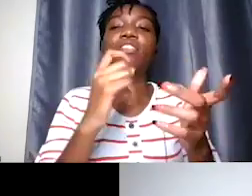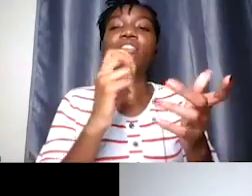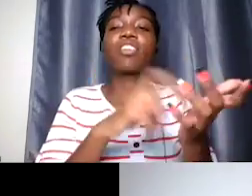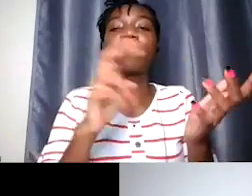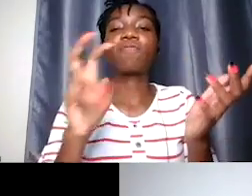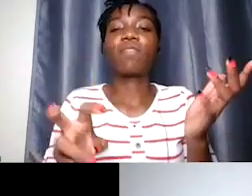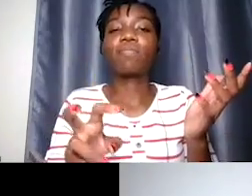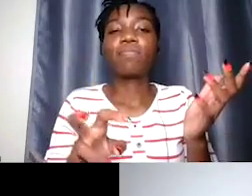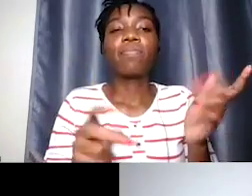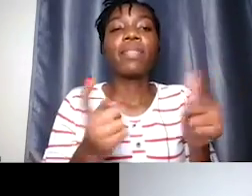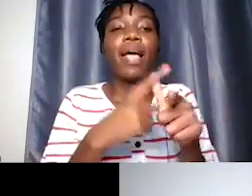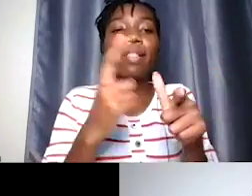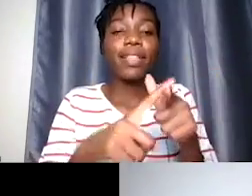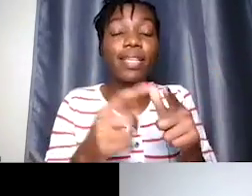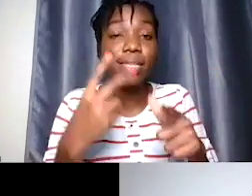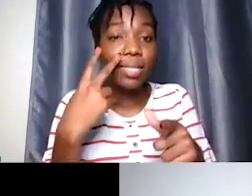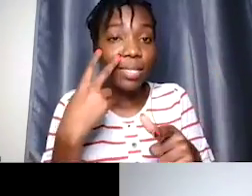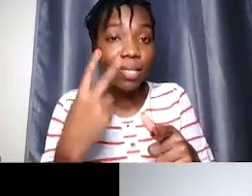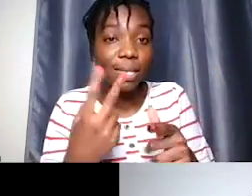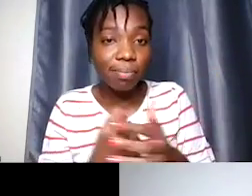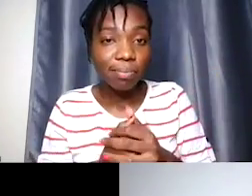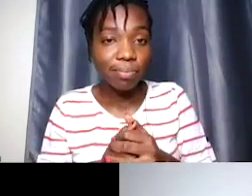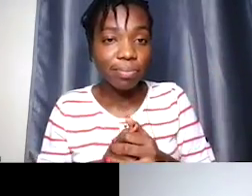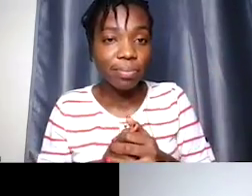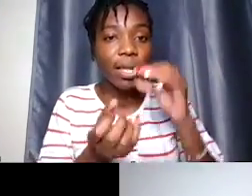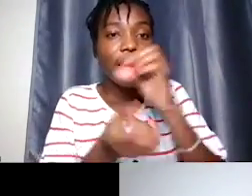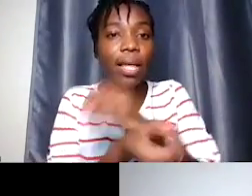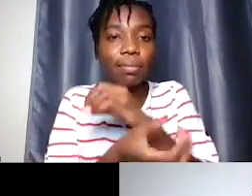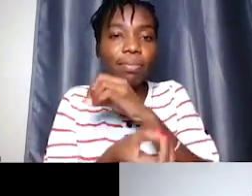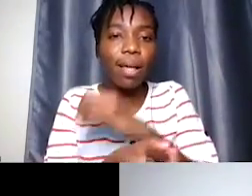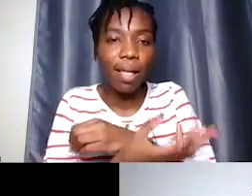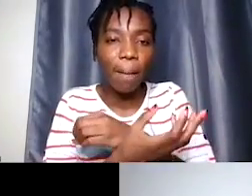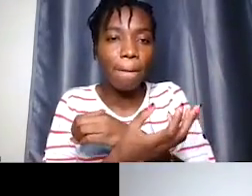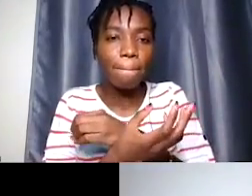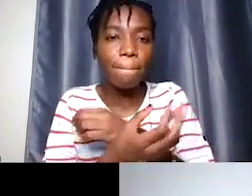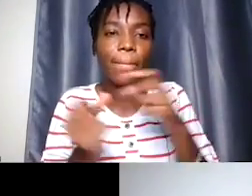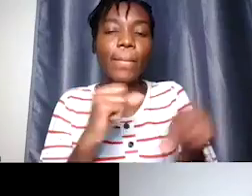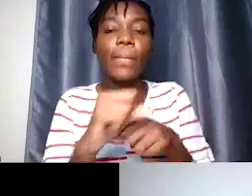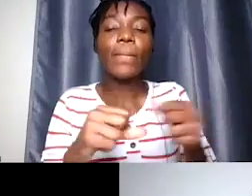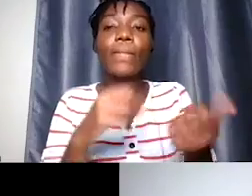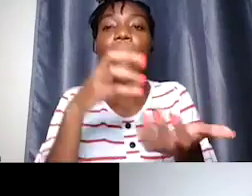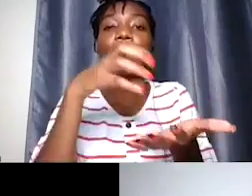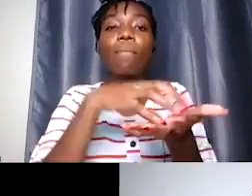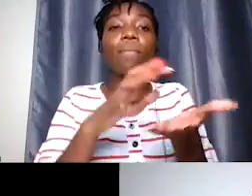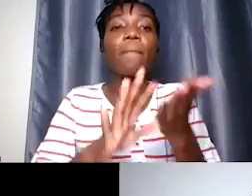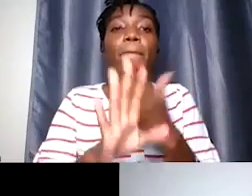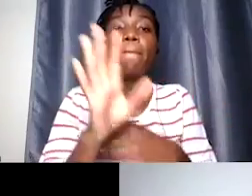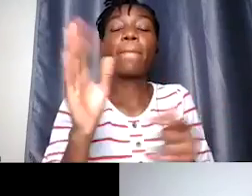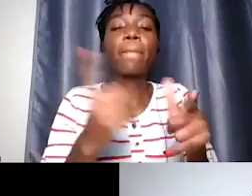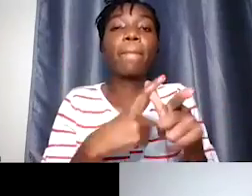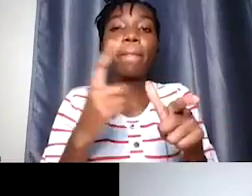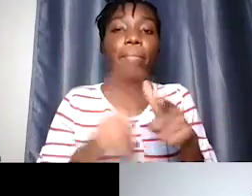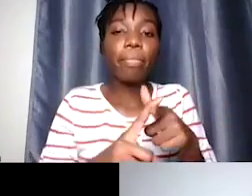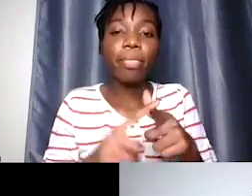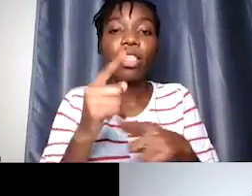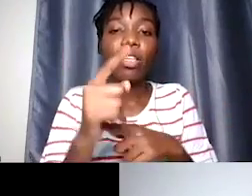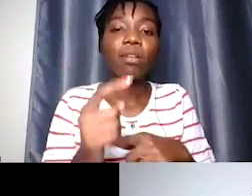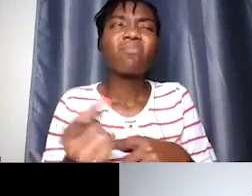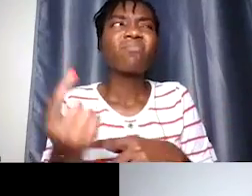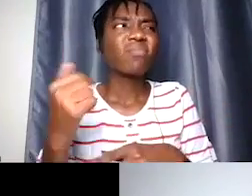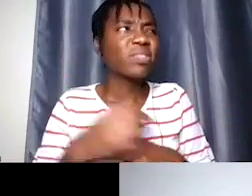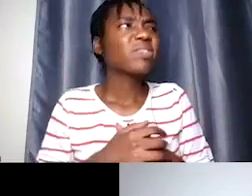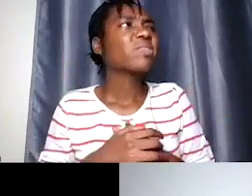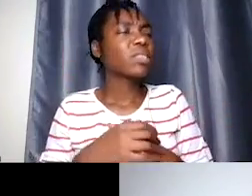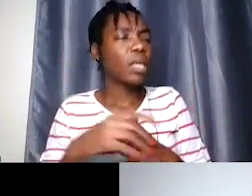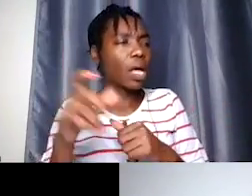then see and explain your situation. Then you may come up with terms, an understanding, maybe